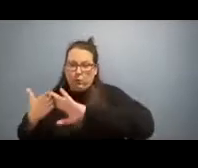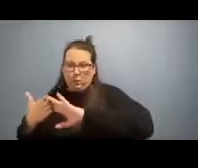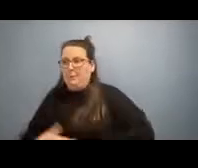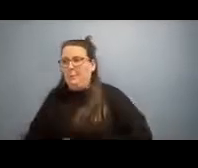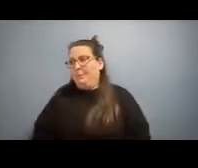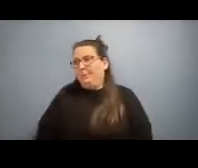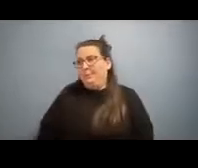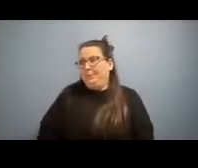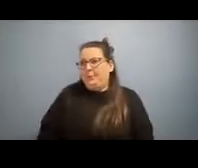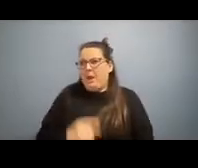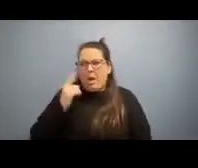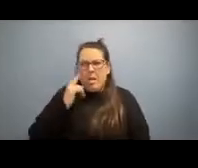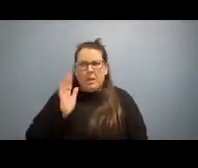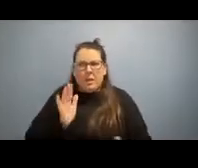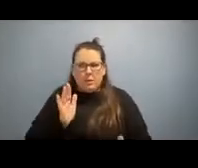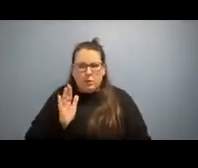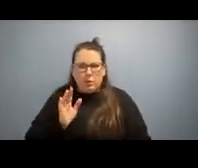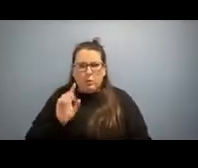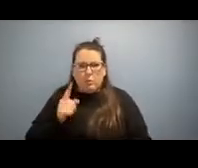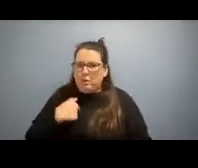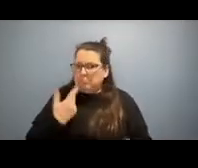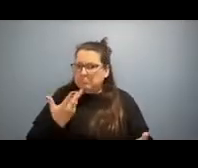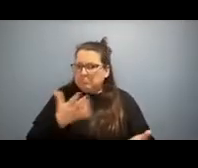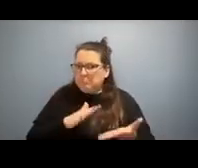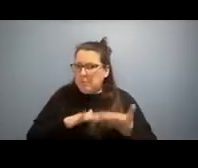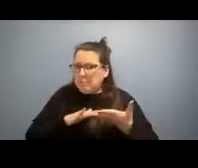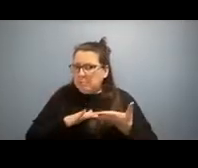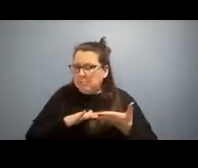to take any questions. Thanks.